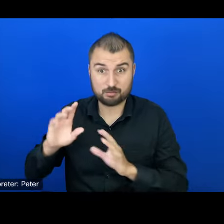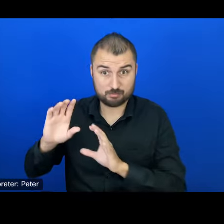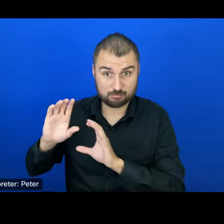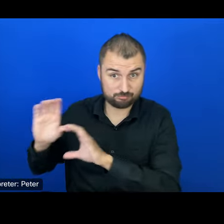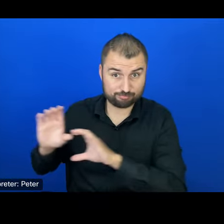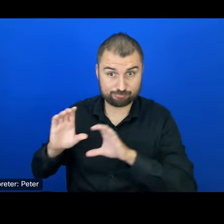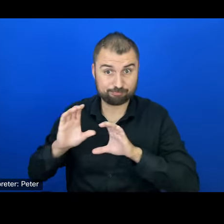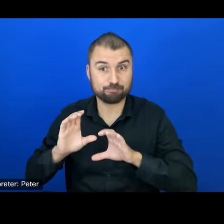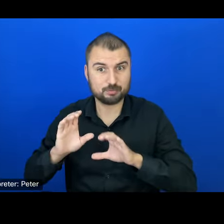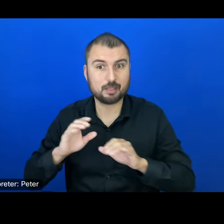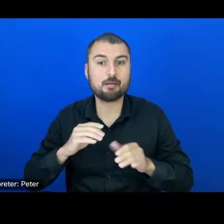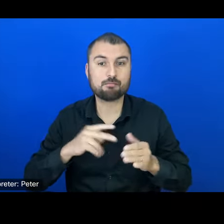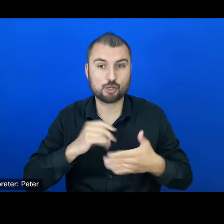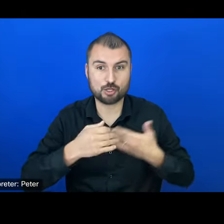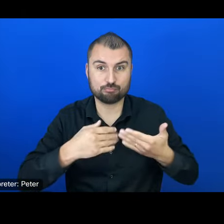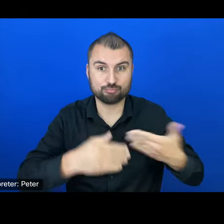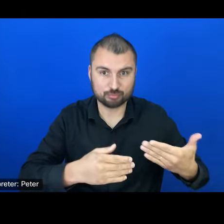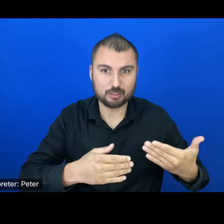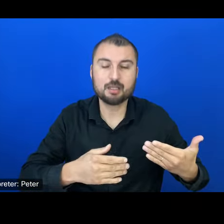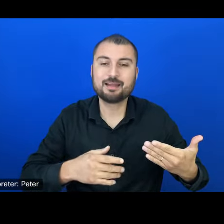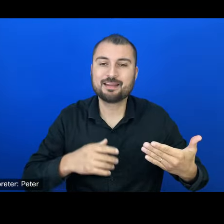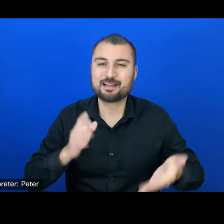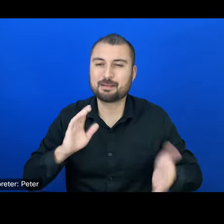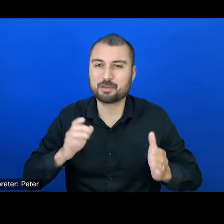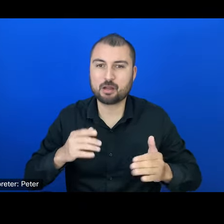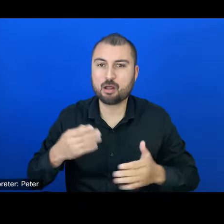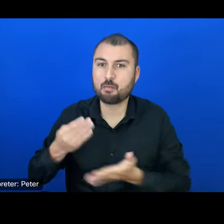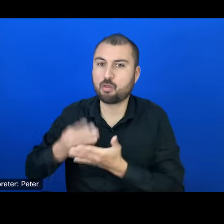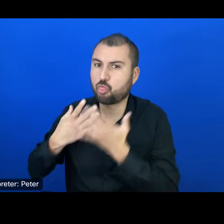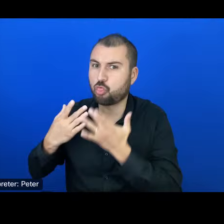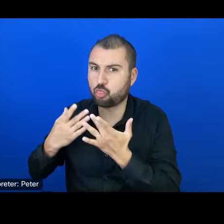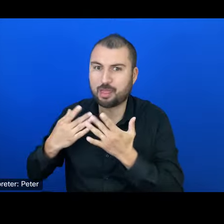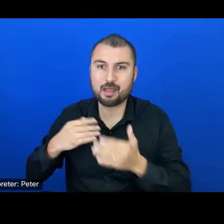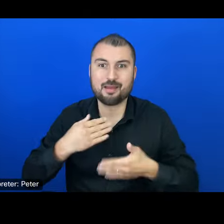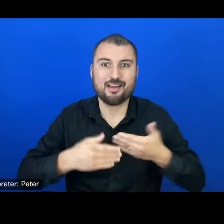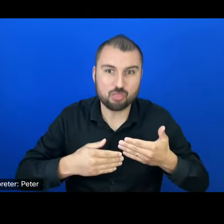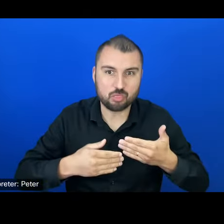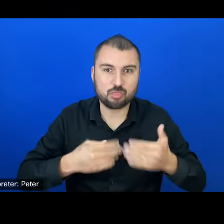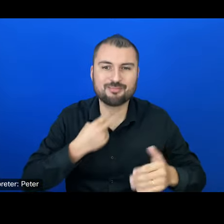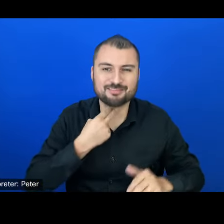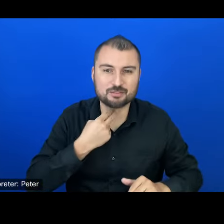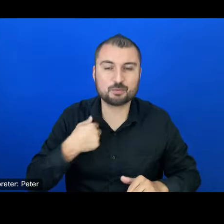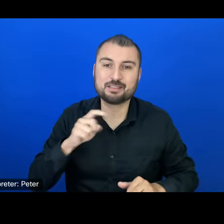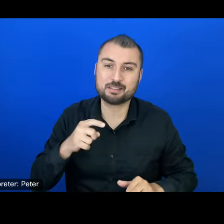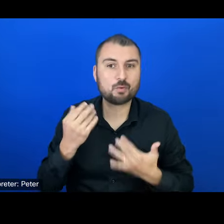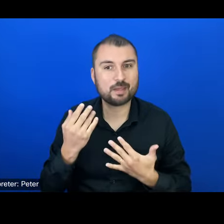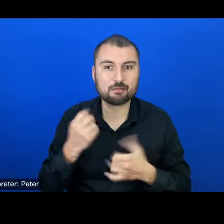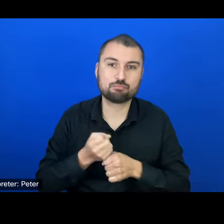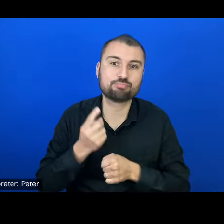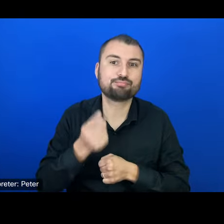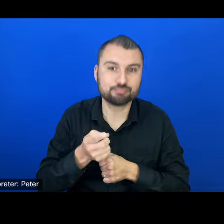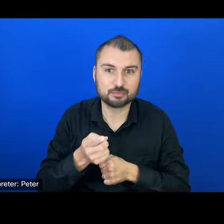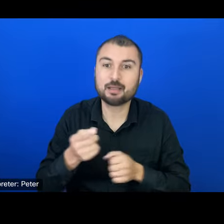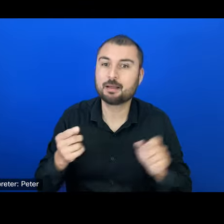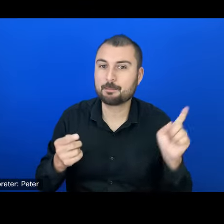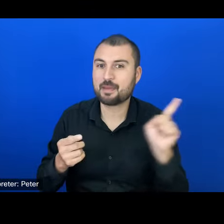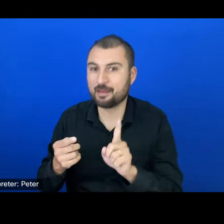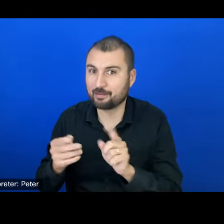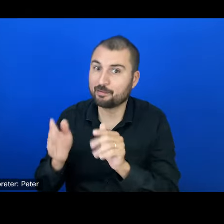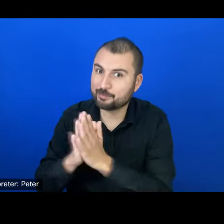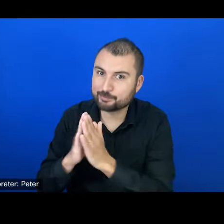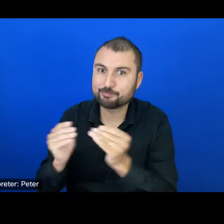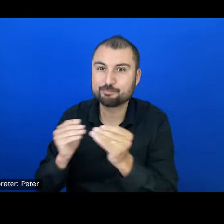not versus having the project just stall because you don't have the funds. And then we have to wait a year and come back a year asking for additional funds. And then if I